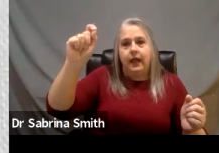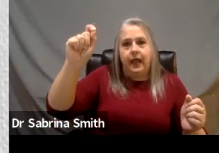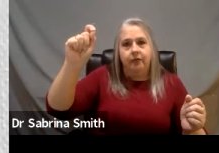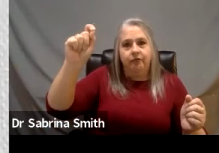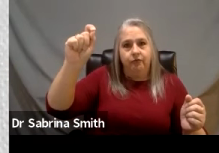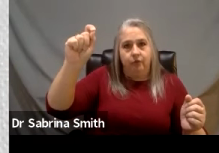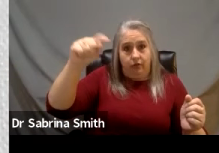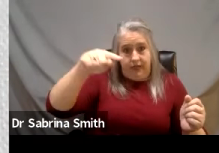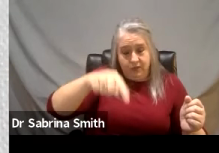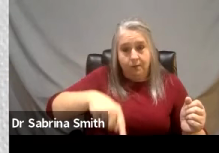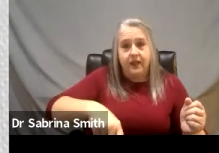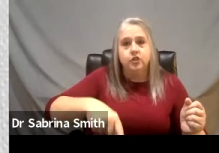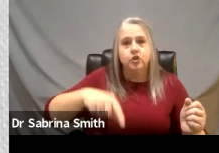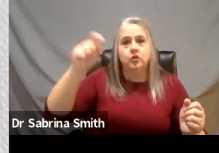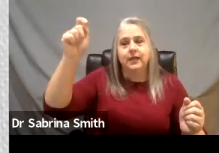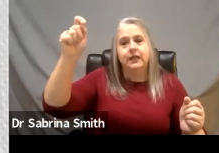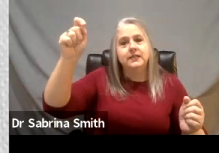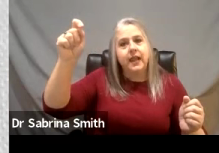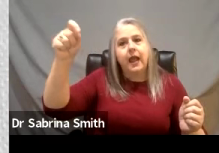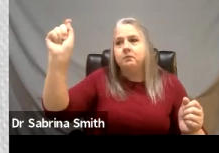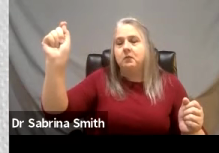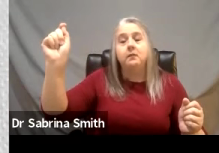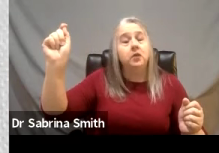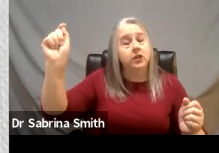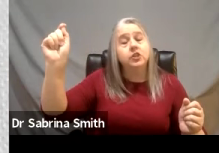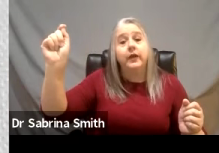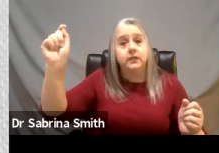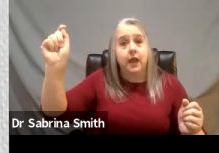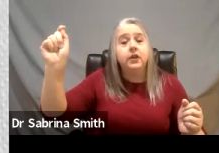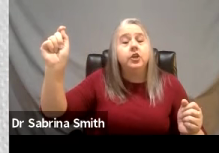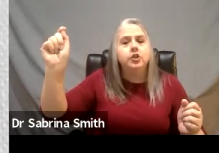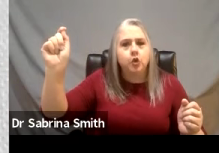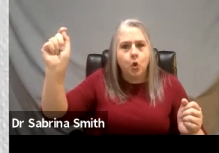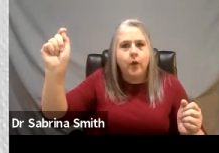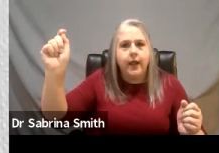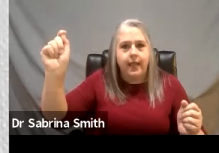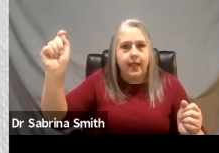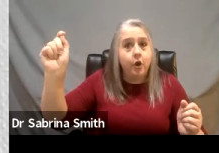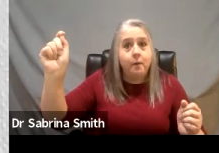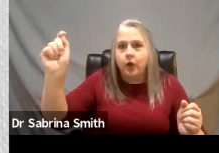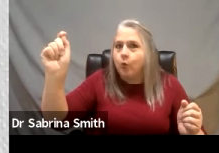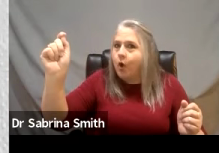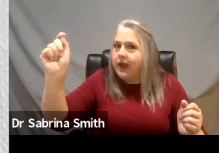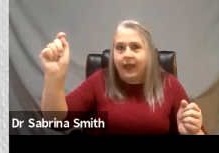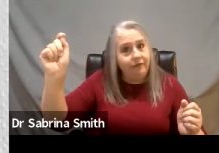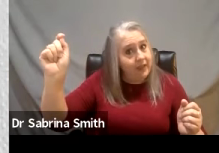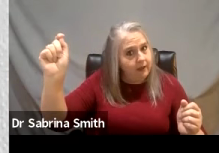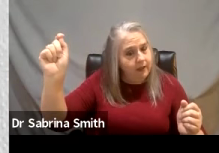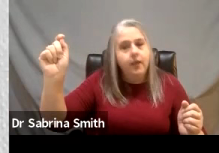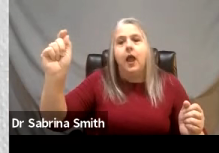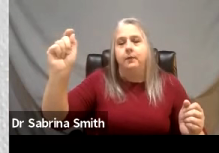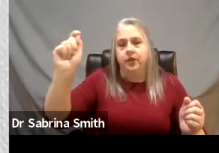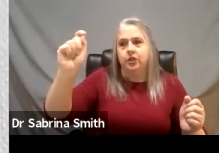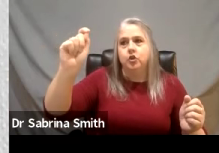I have, these are my controls, and let's say I'm going to do it. I'm going to control what I can, no matter what I